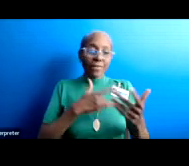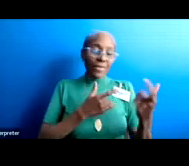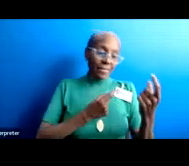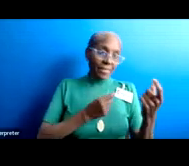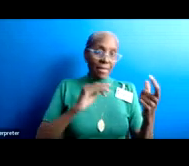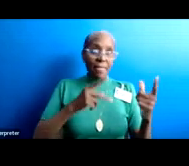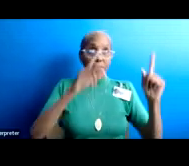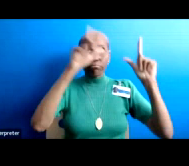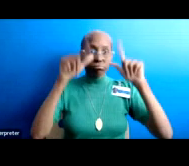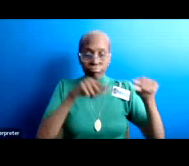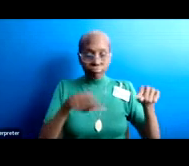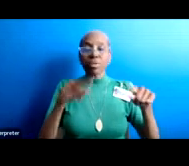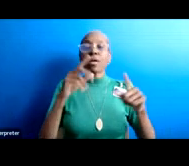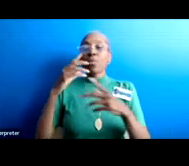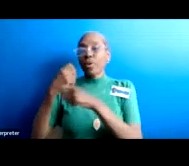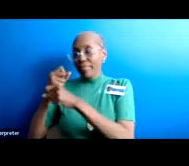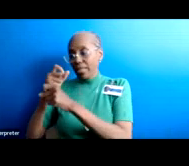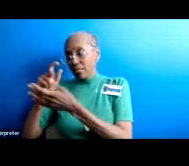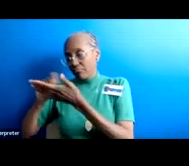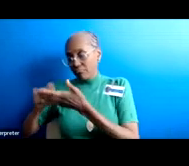mapping when we're creating our content.